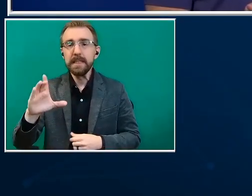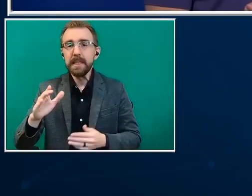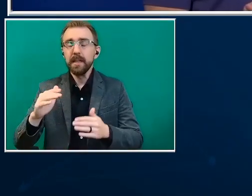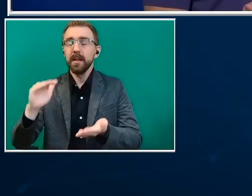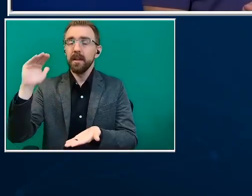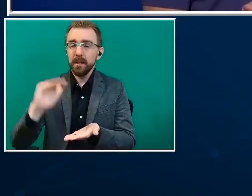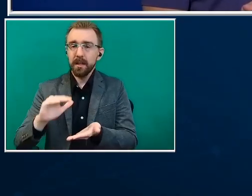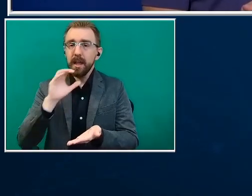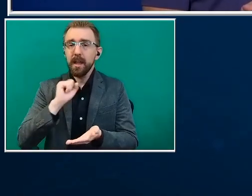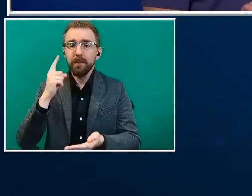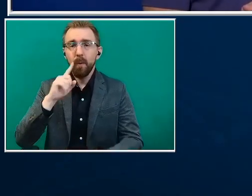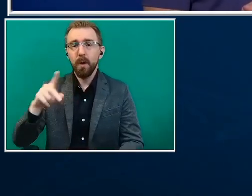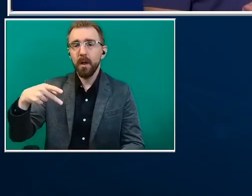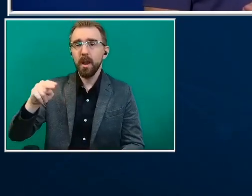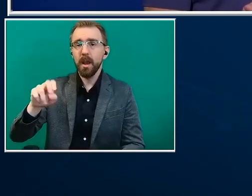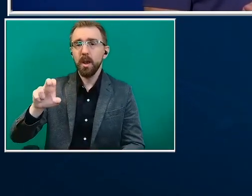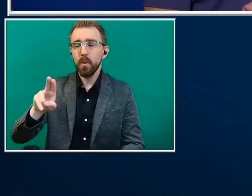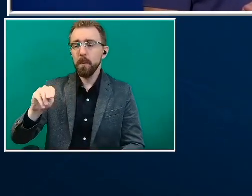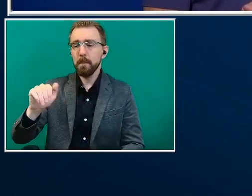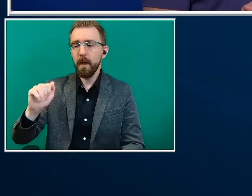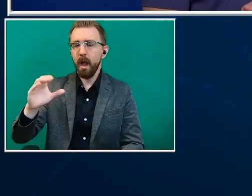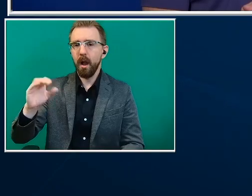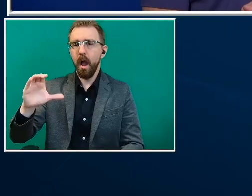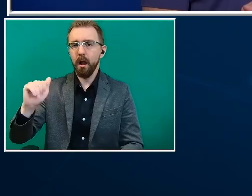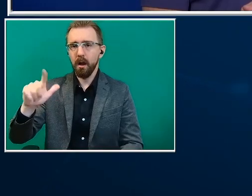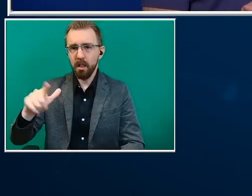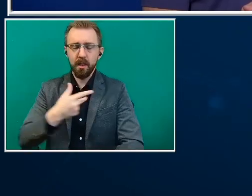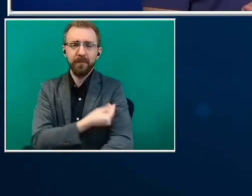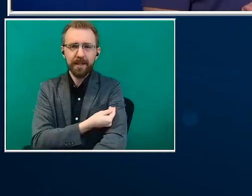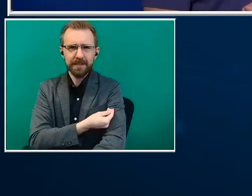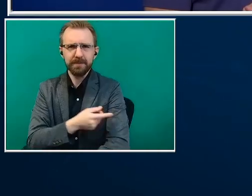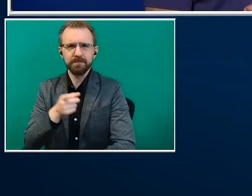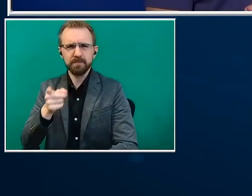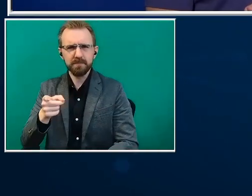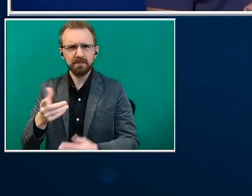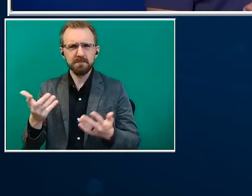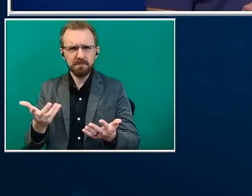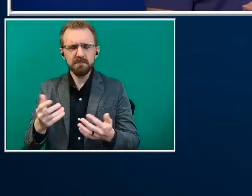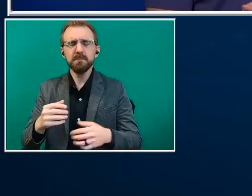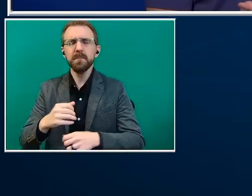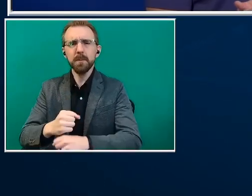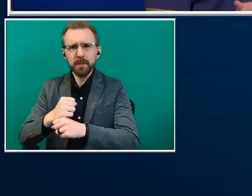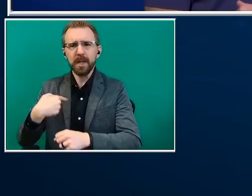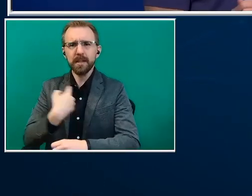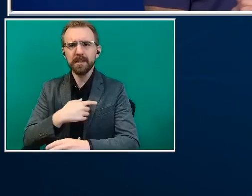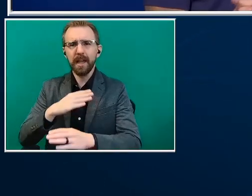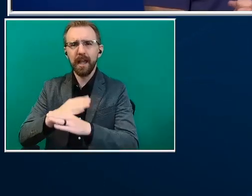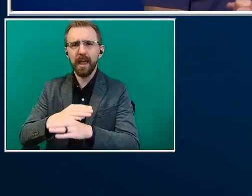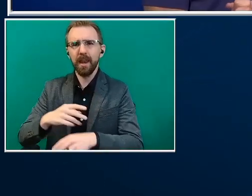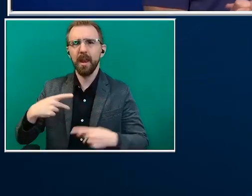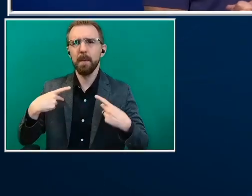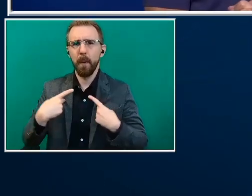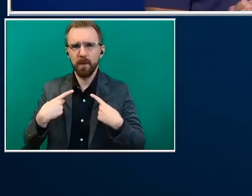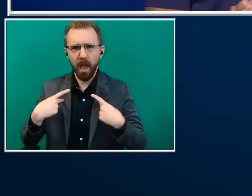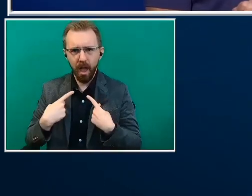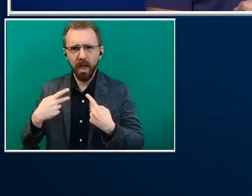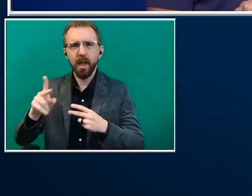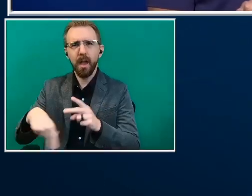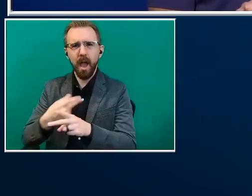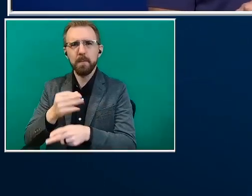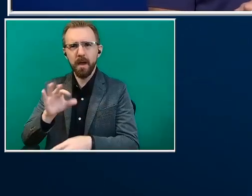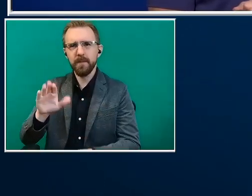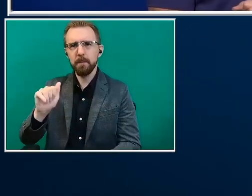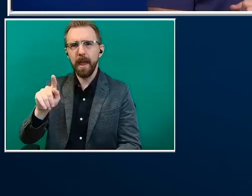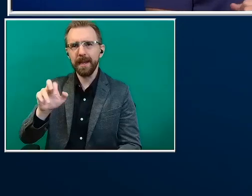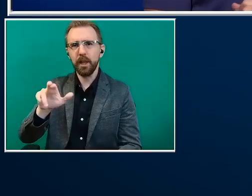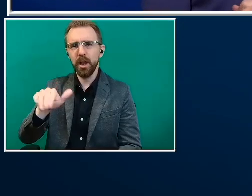pneumococcal vaccines. Now, this is a vaccine that's really important because it protects us against pneumococcal pneumonia, which is a type of bacteria. It used to be